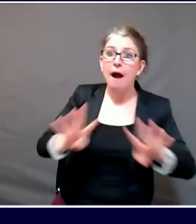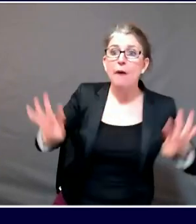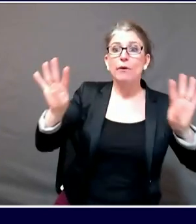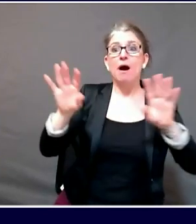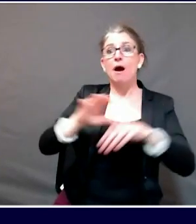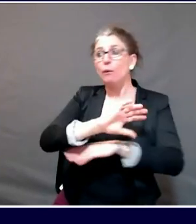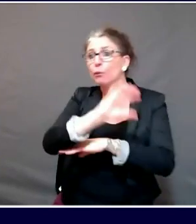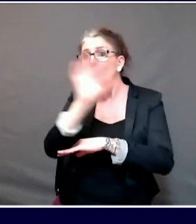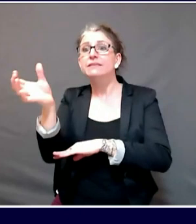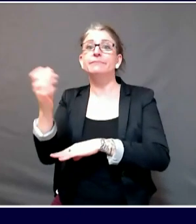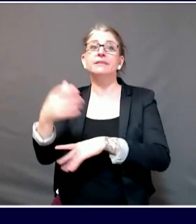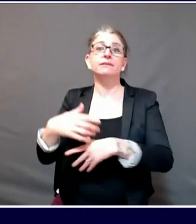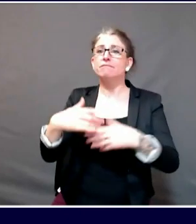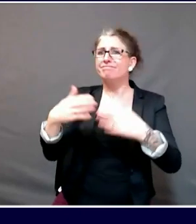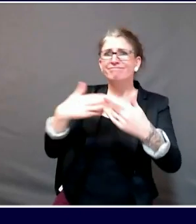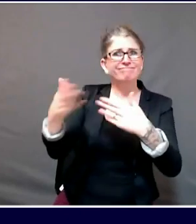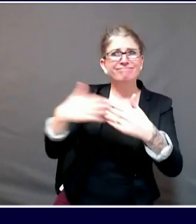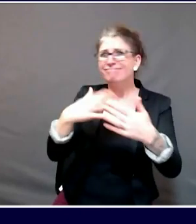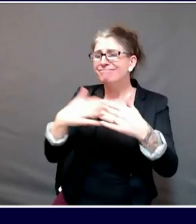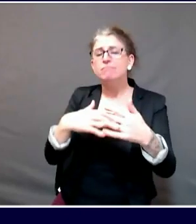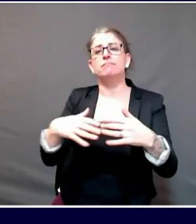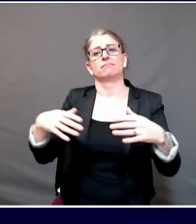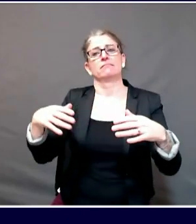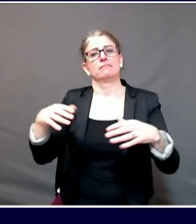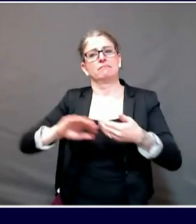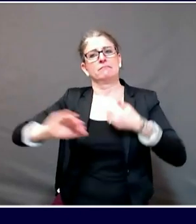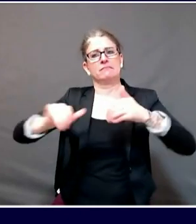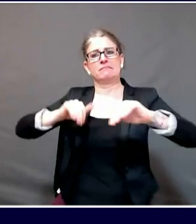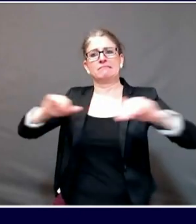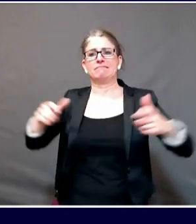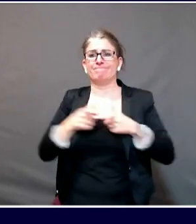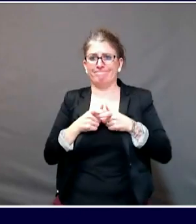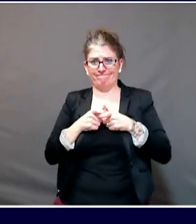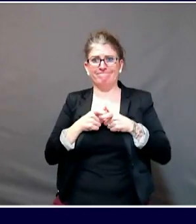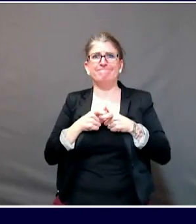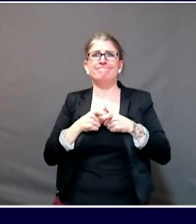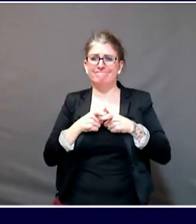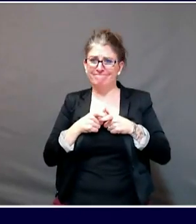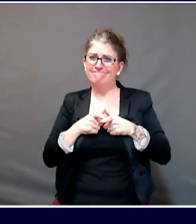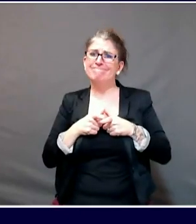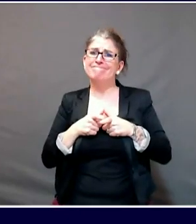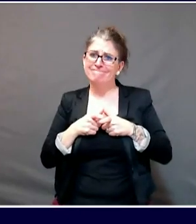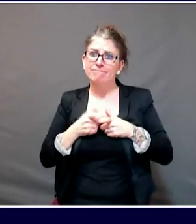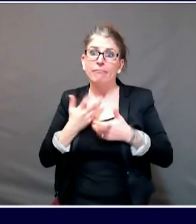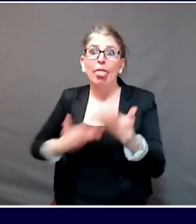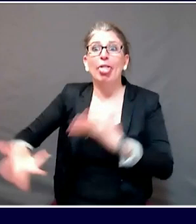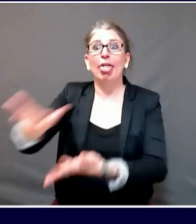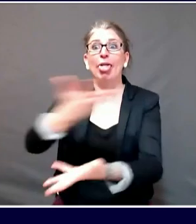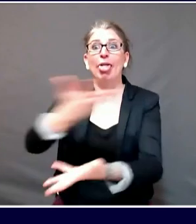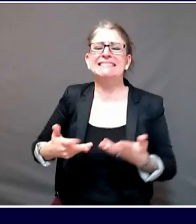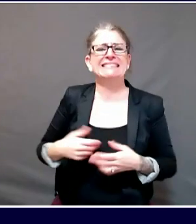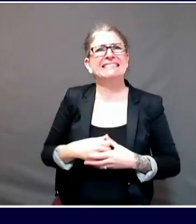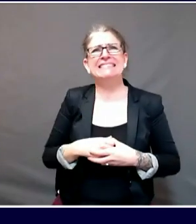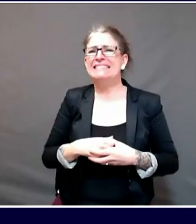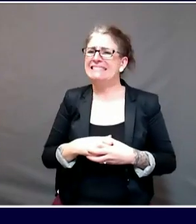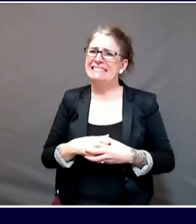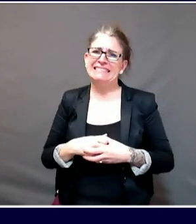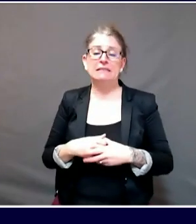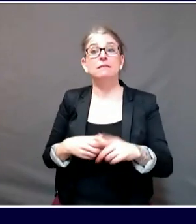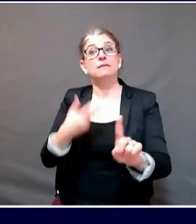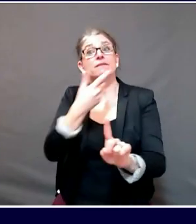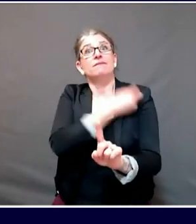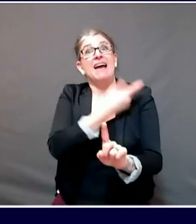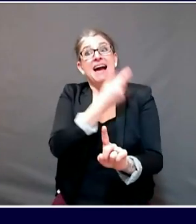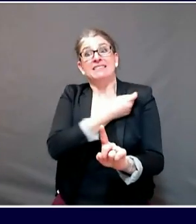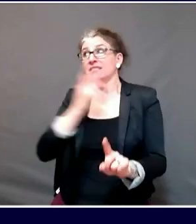been vanquished in Maine or across the country. Indeed, it's quite the opposite, given that we've had